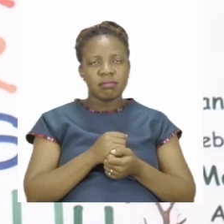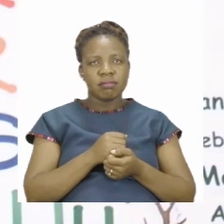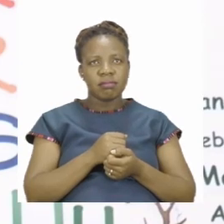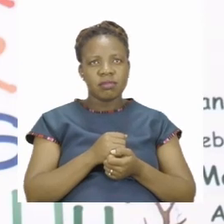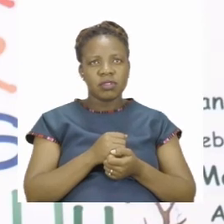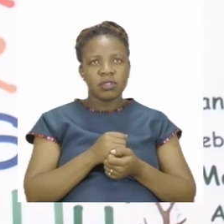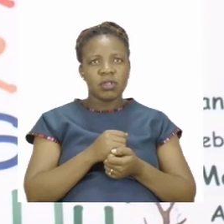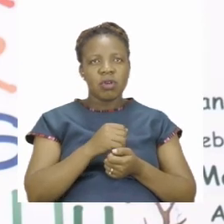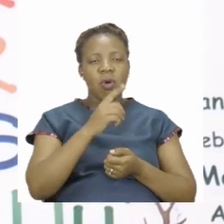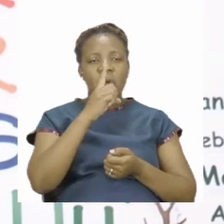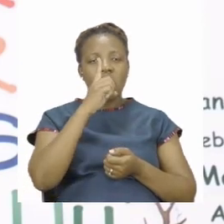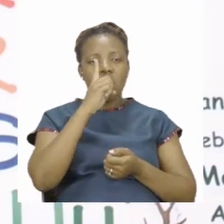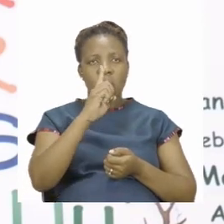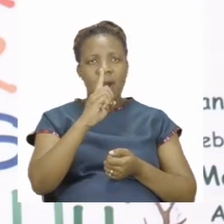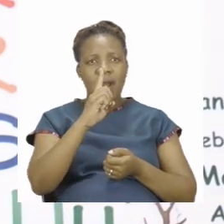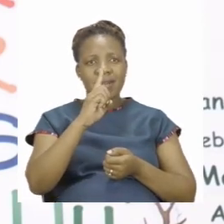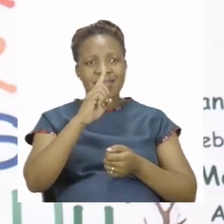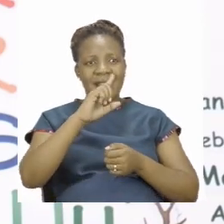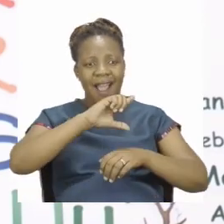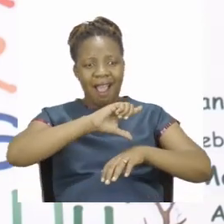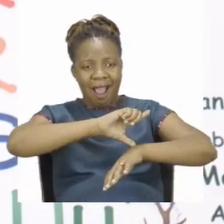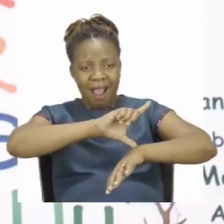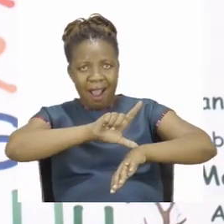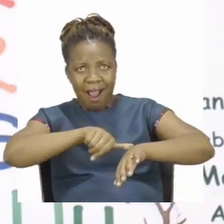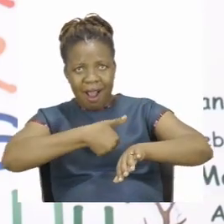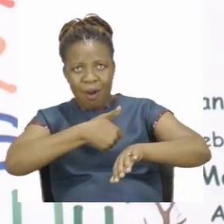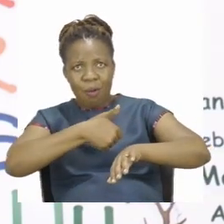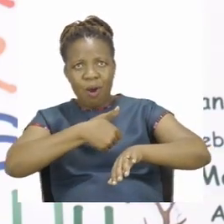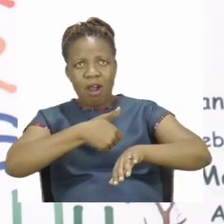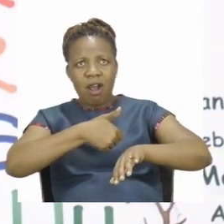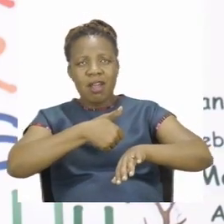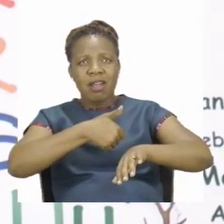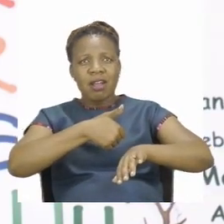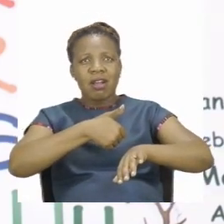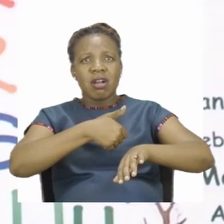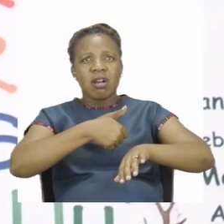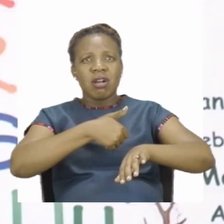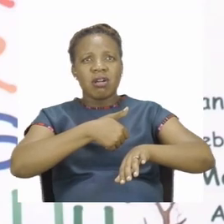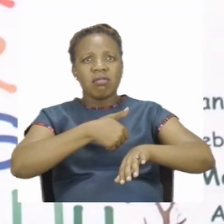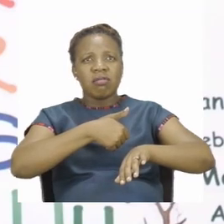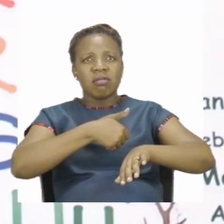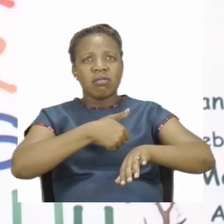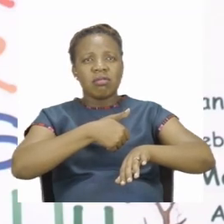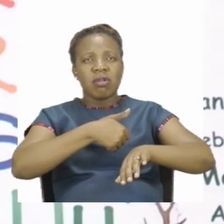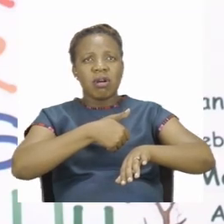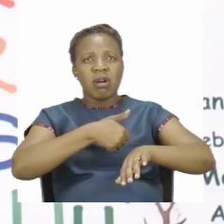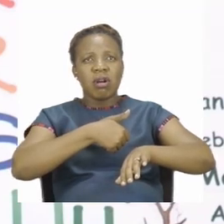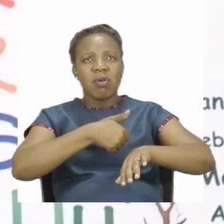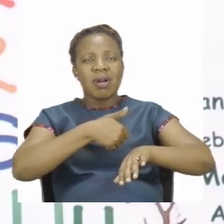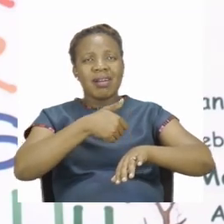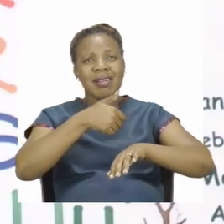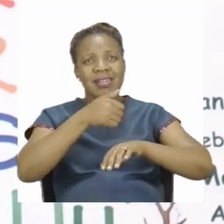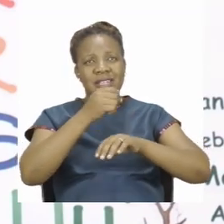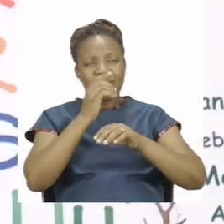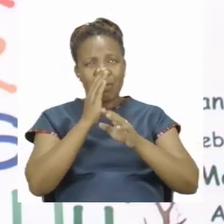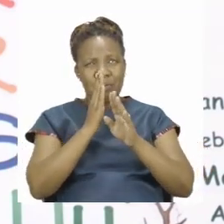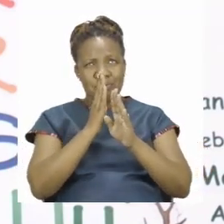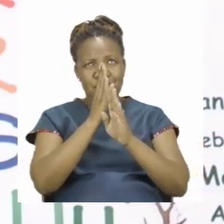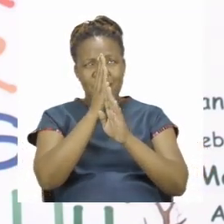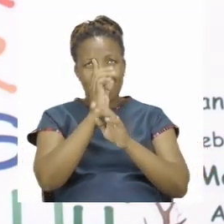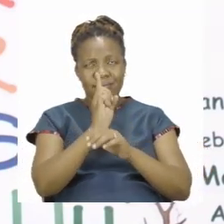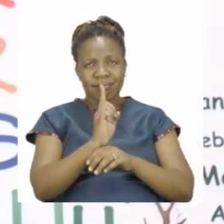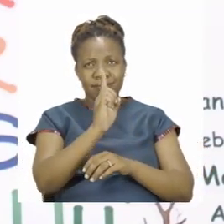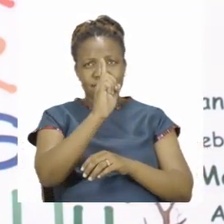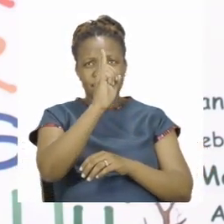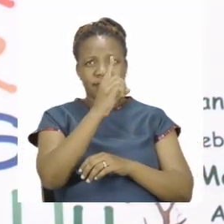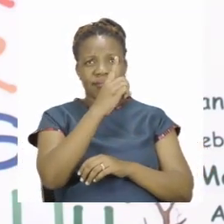goes round and comes back to 12. So here it's only gone halfway. This is why we